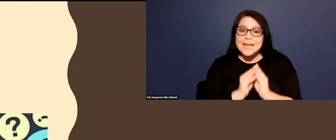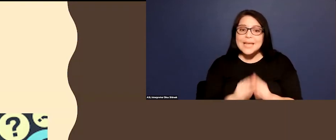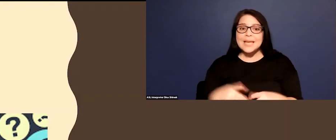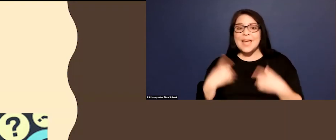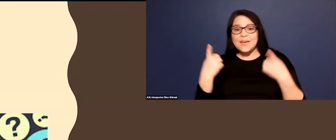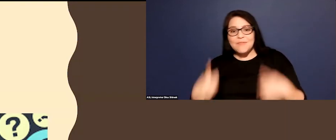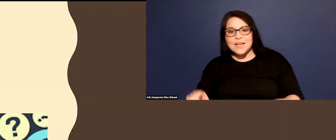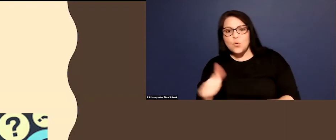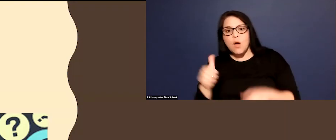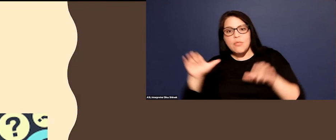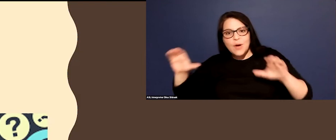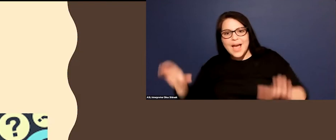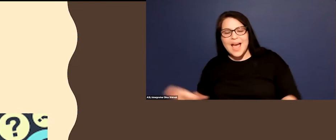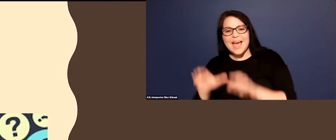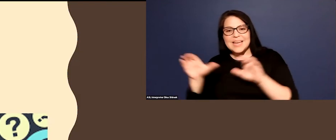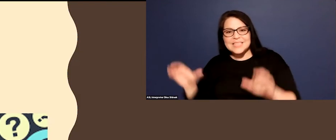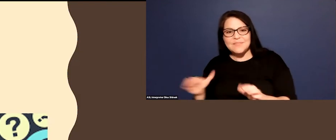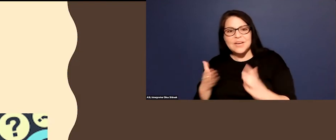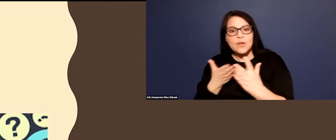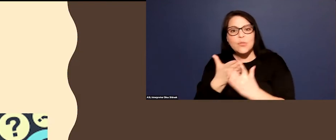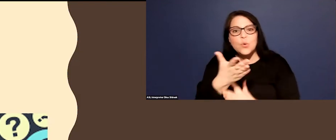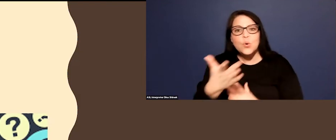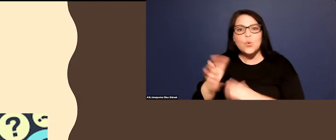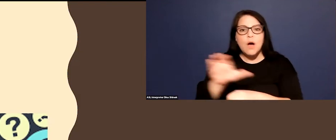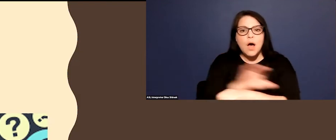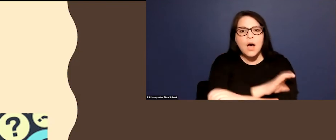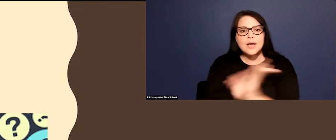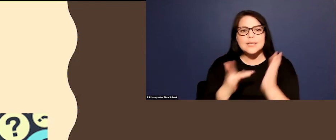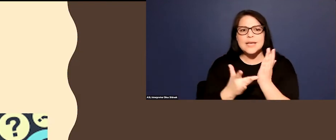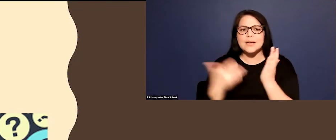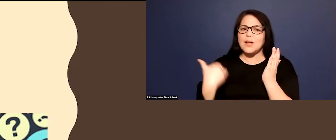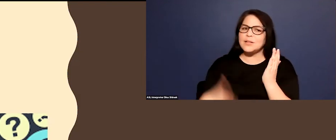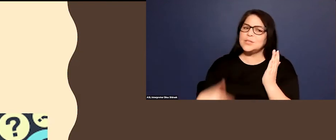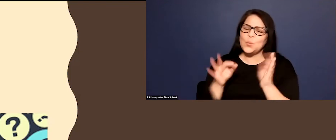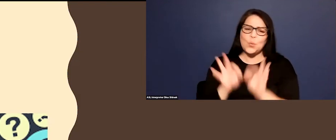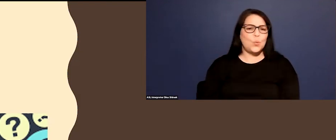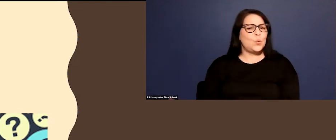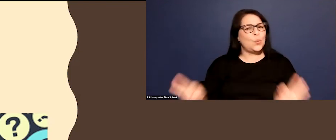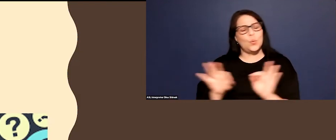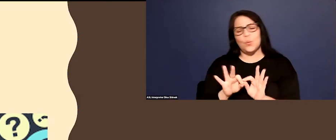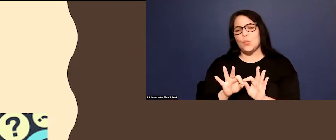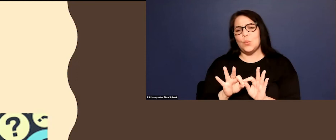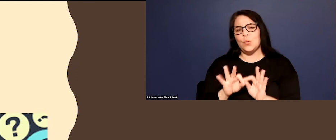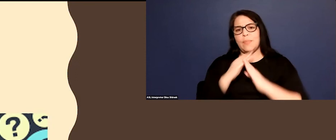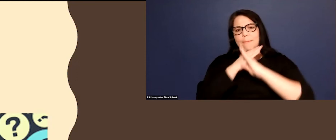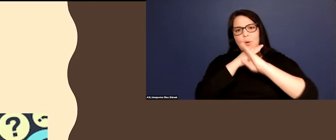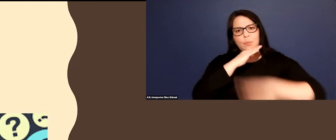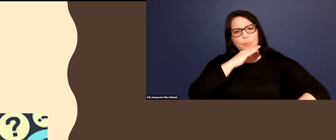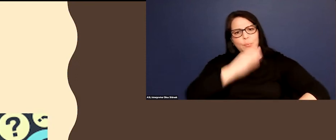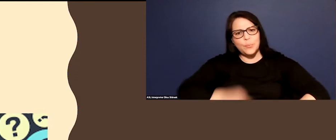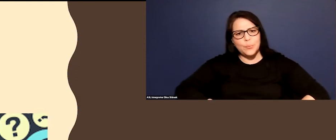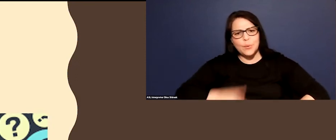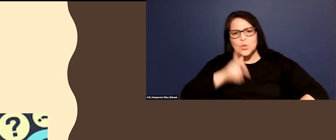and other activities through the use of technology is huge. Removing the barrier of needing